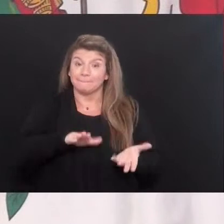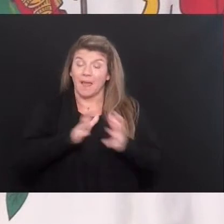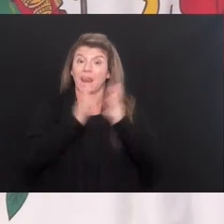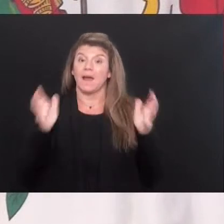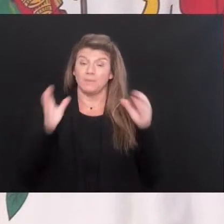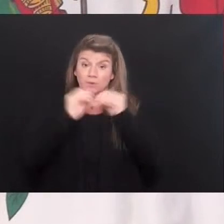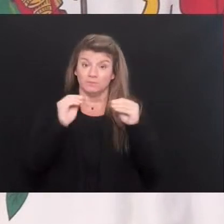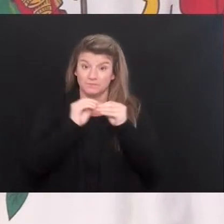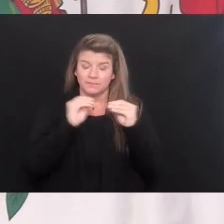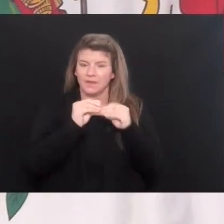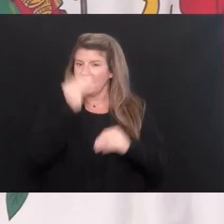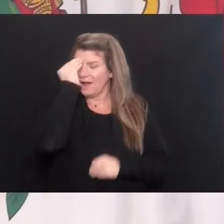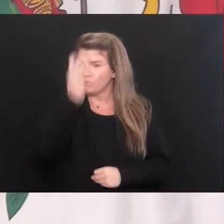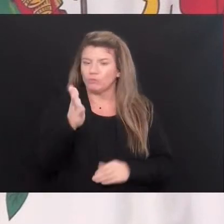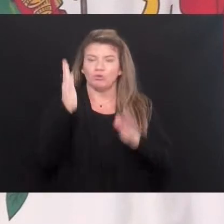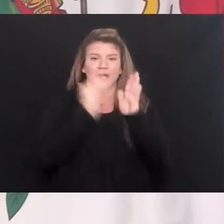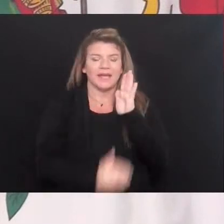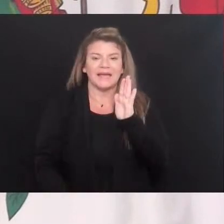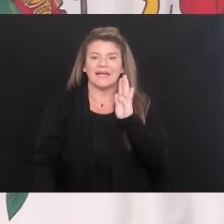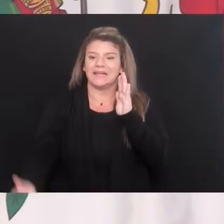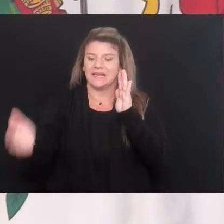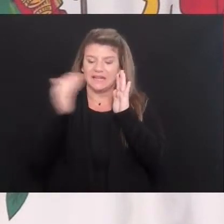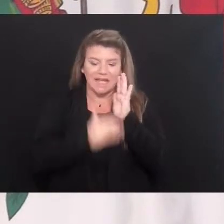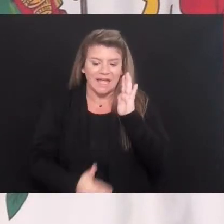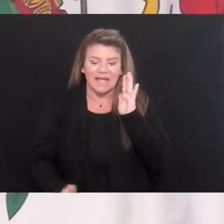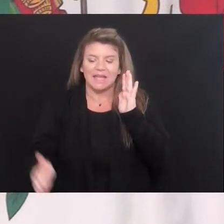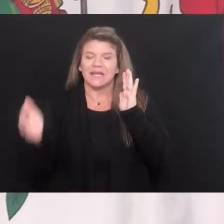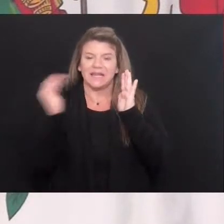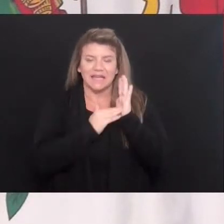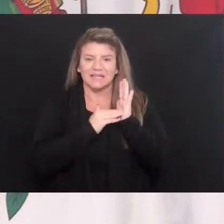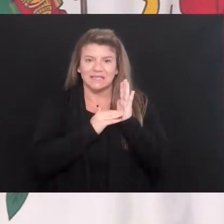I've told you over and over and over that